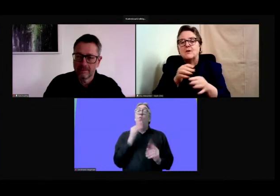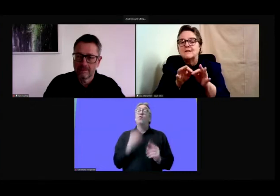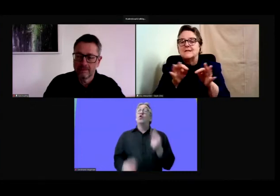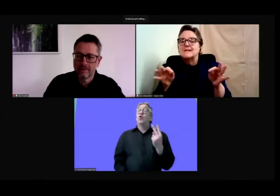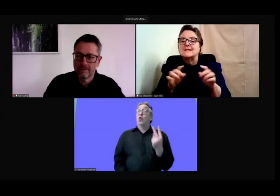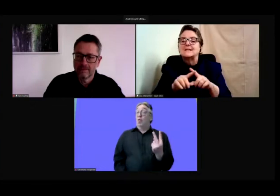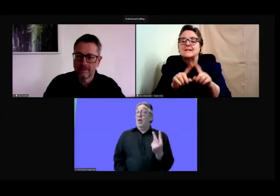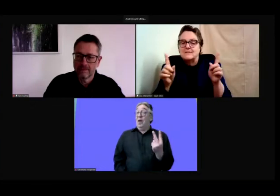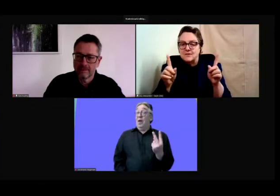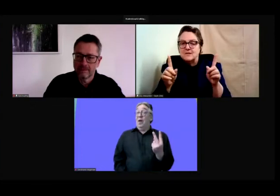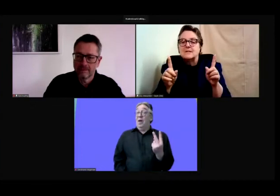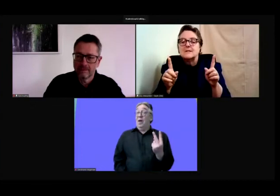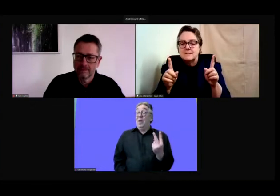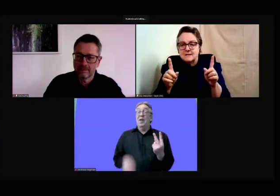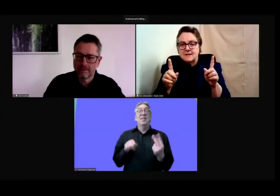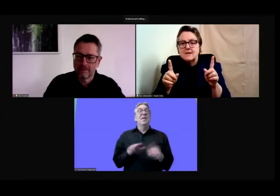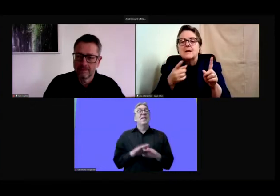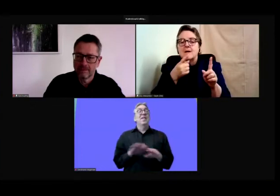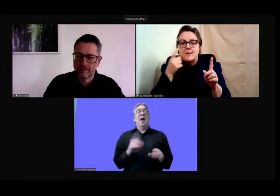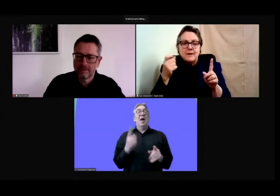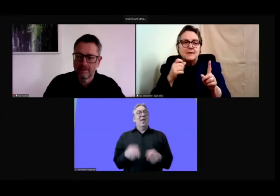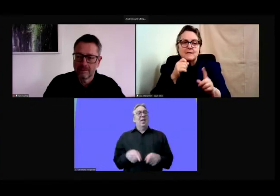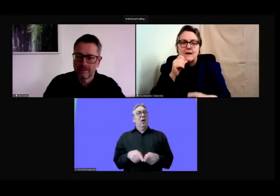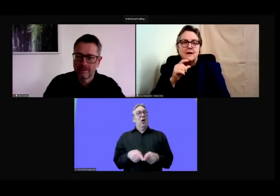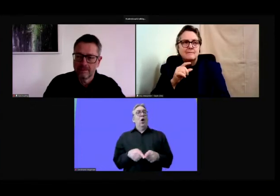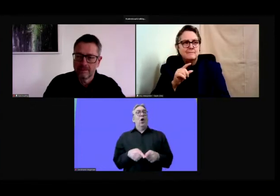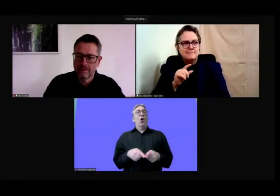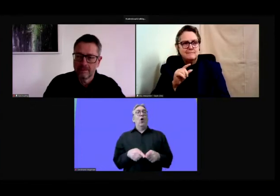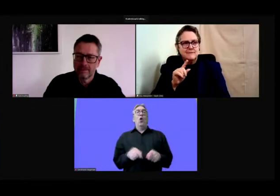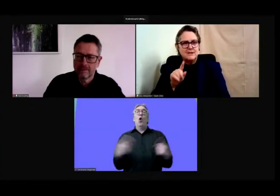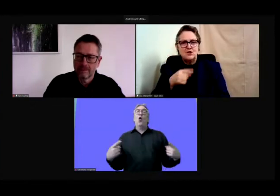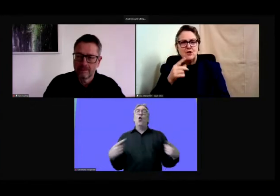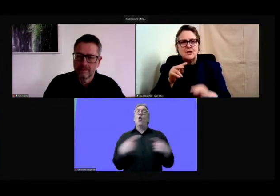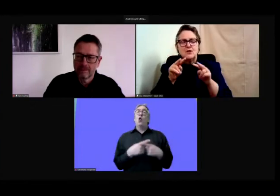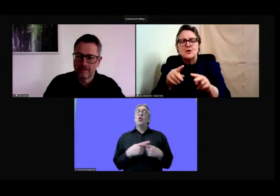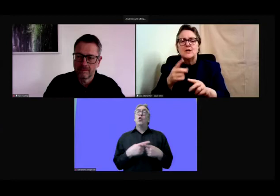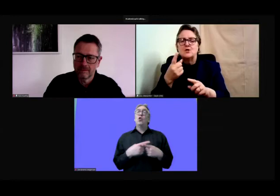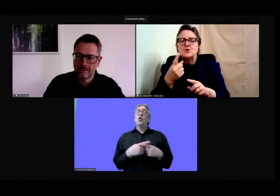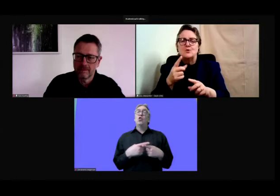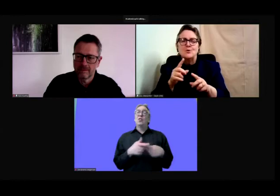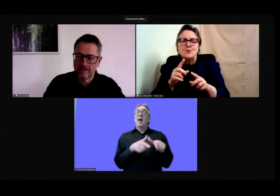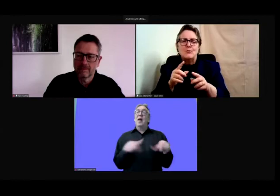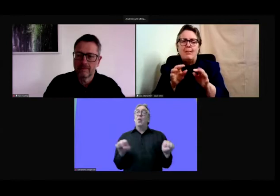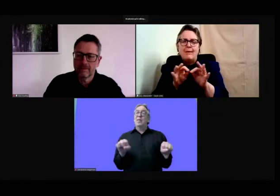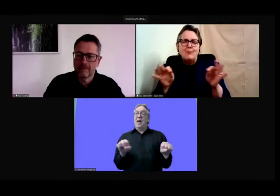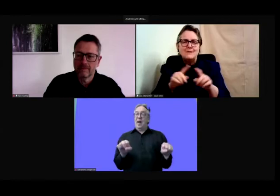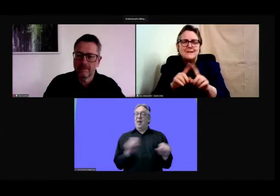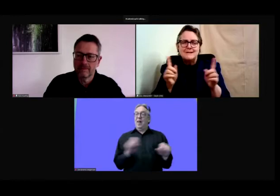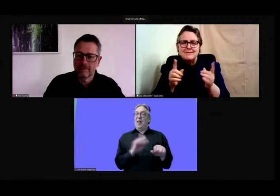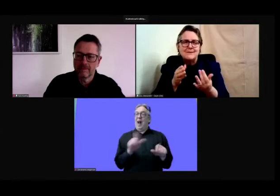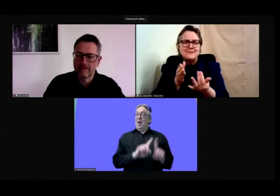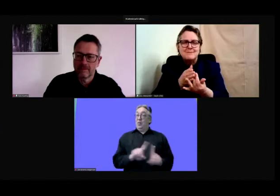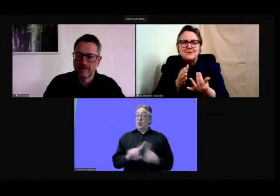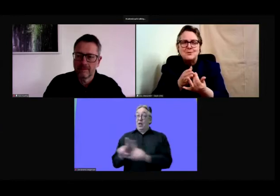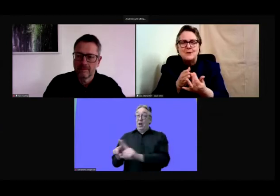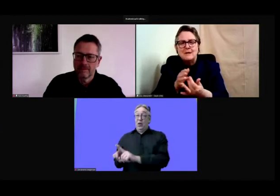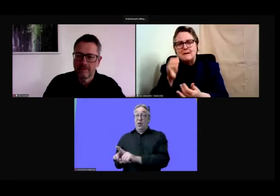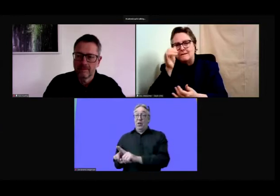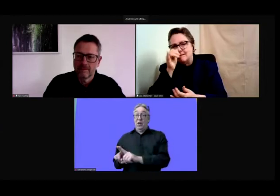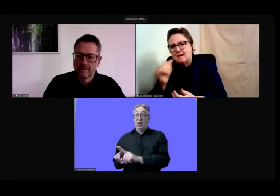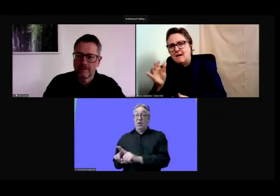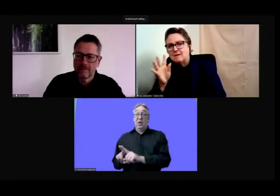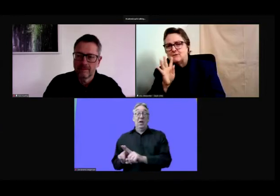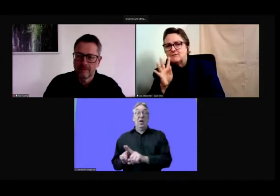because I didn't just look at two linguistic differences between Dutch and NGT. I looked at the difference that is driven